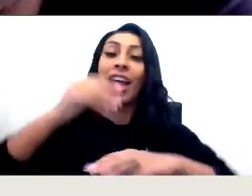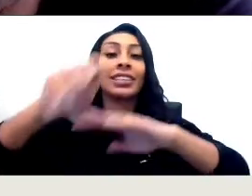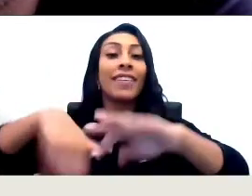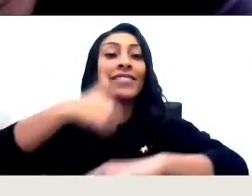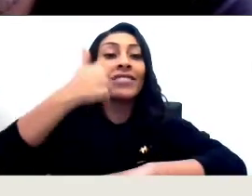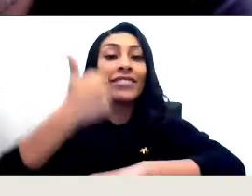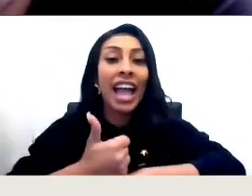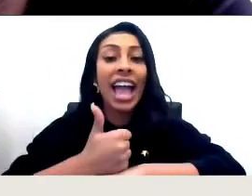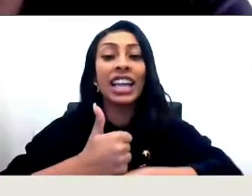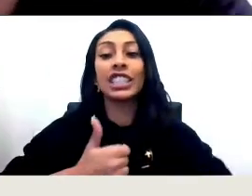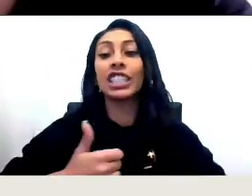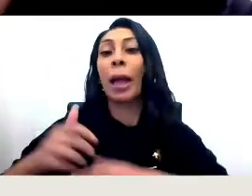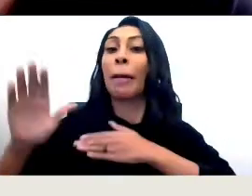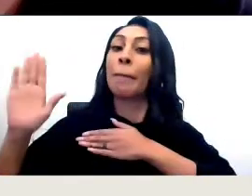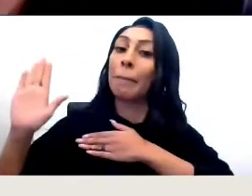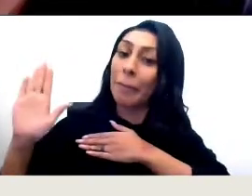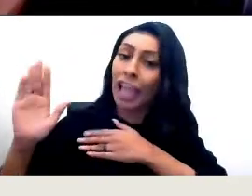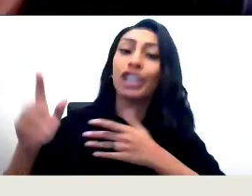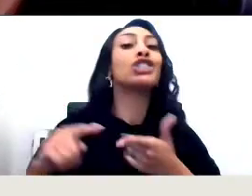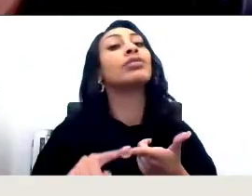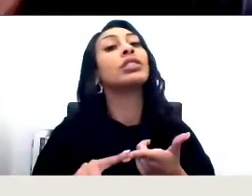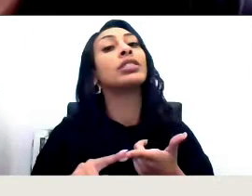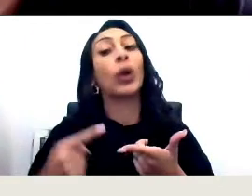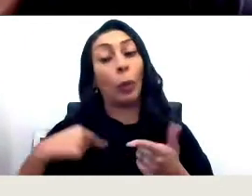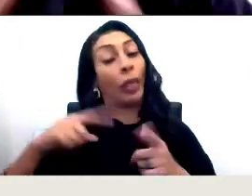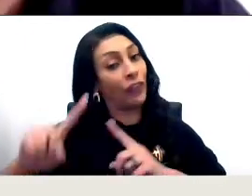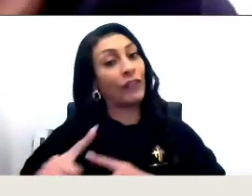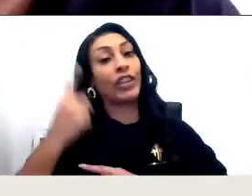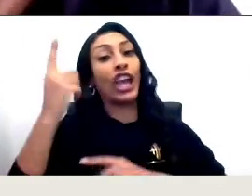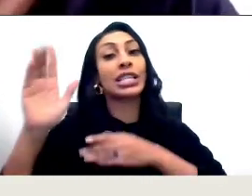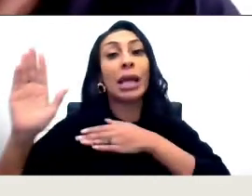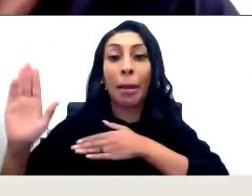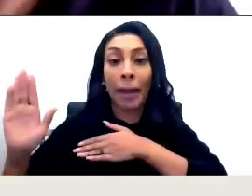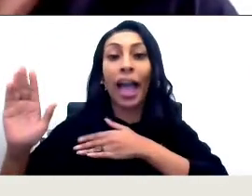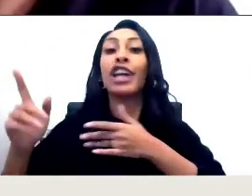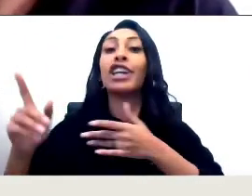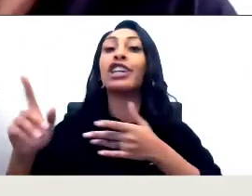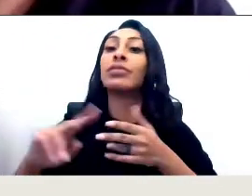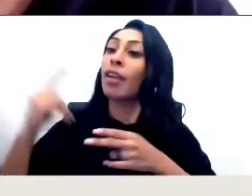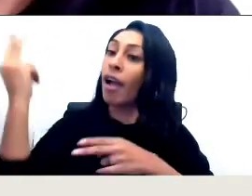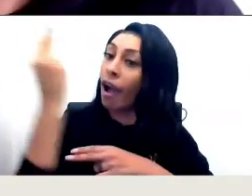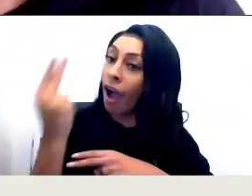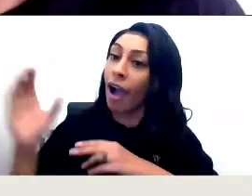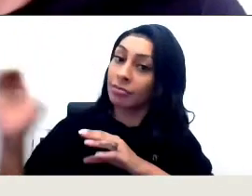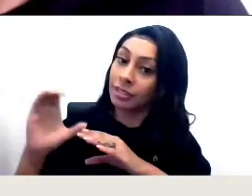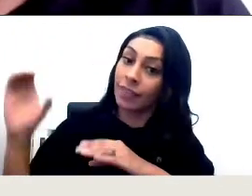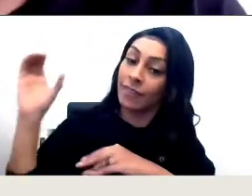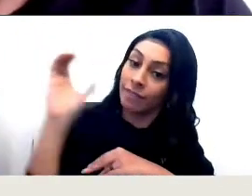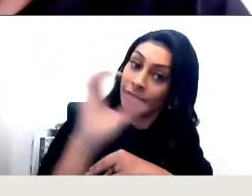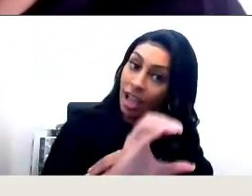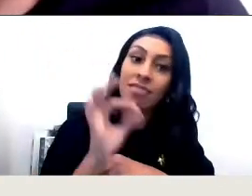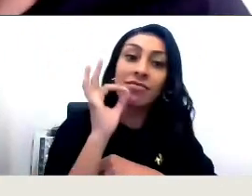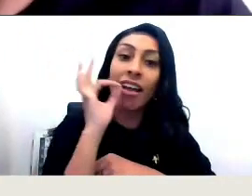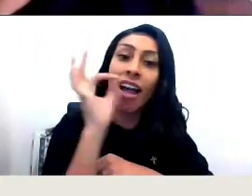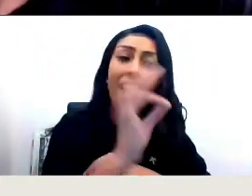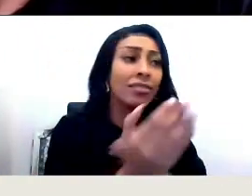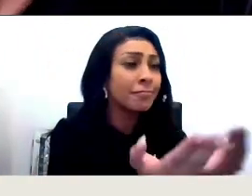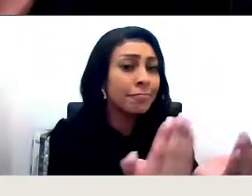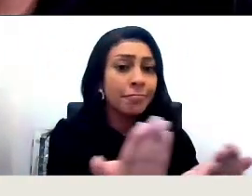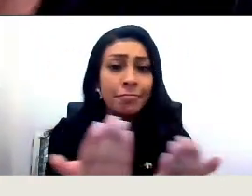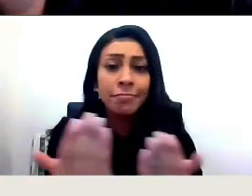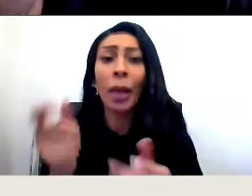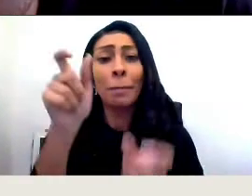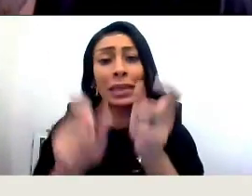recruit patrons? And we are the first patrons, so artists putting in money into that, and we're asking more people